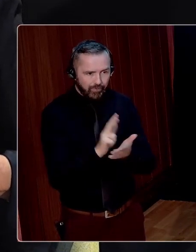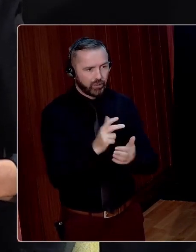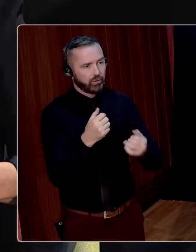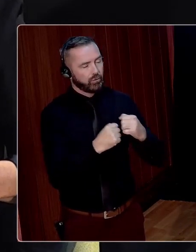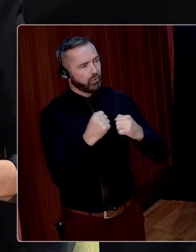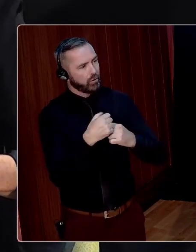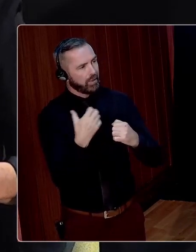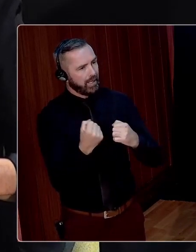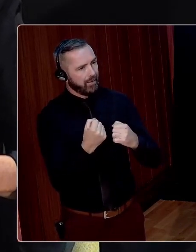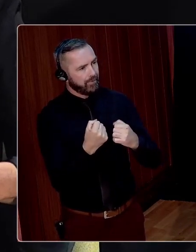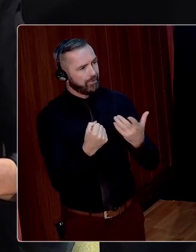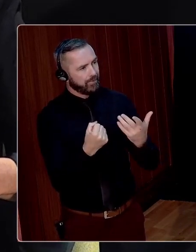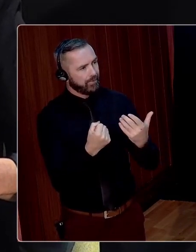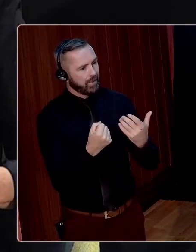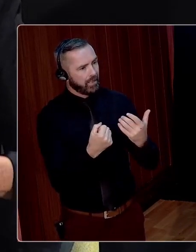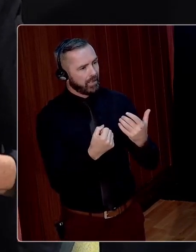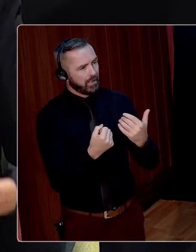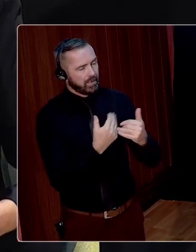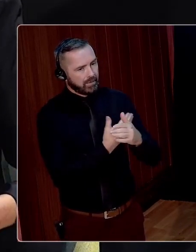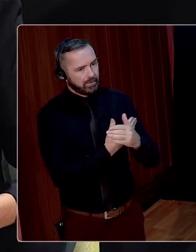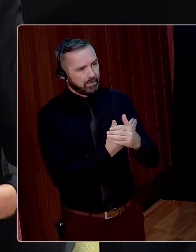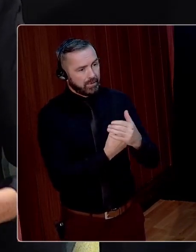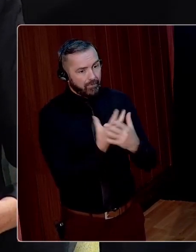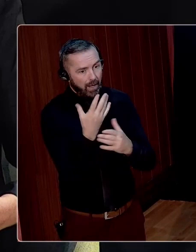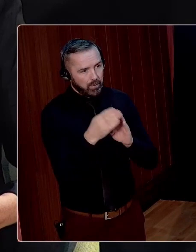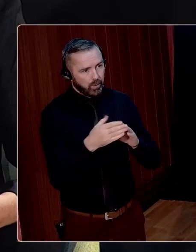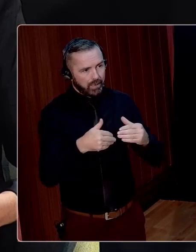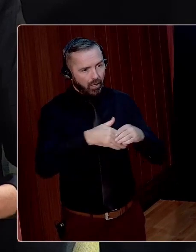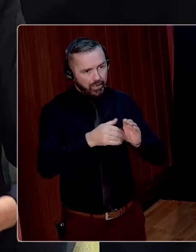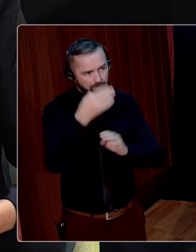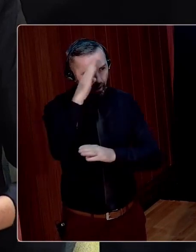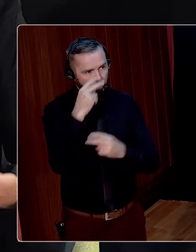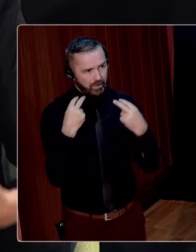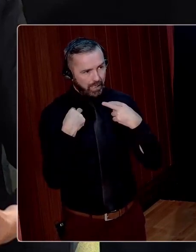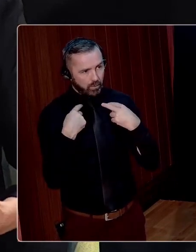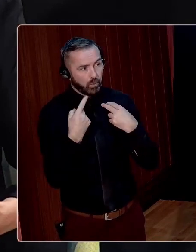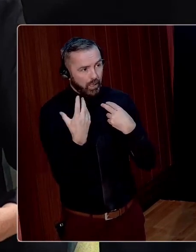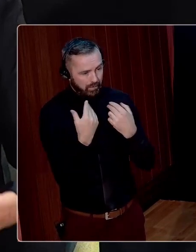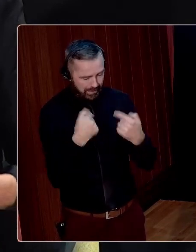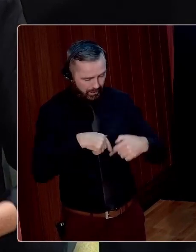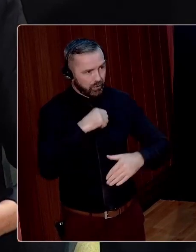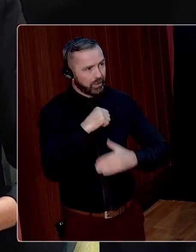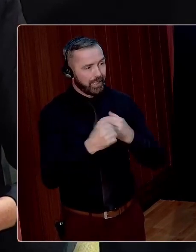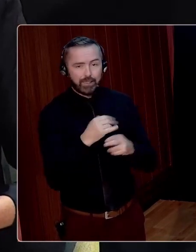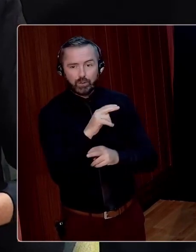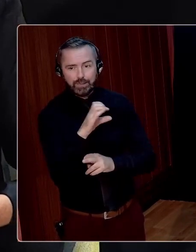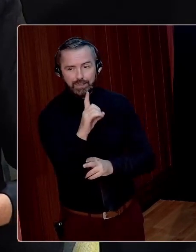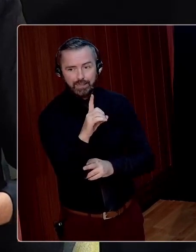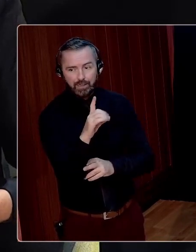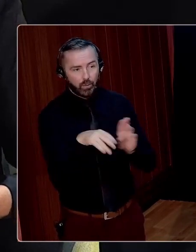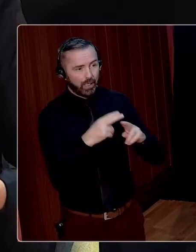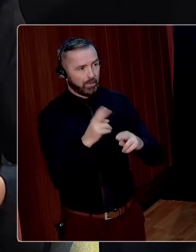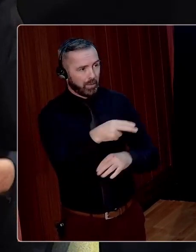the official structures that have come in the context of the Irish language, that we are here, that we're here speaking Irish here today at a convention in UCD,